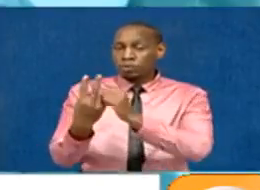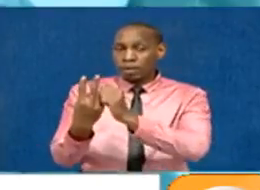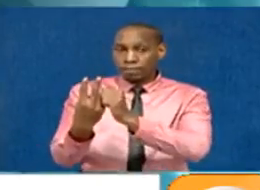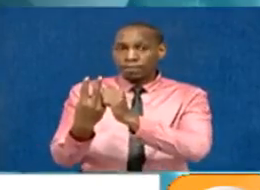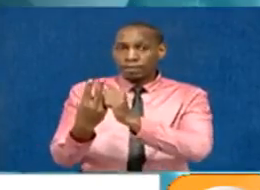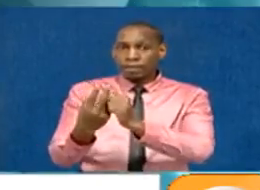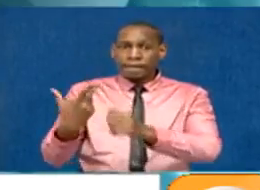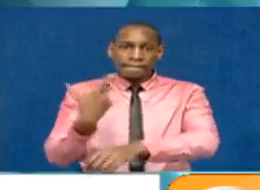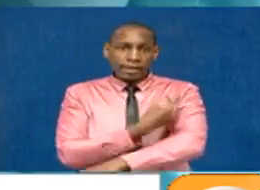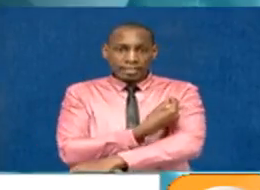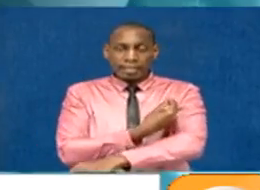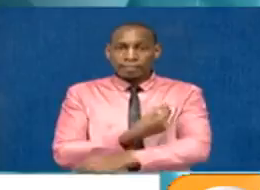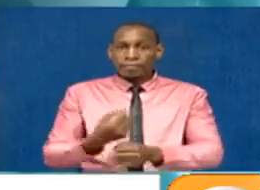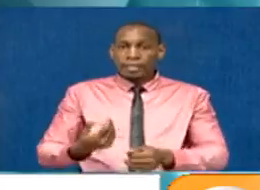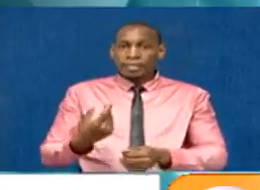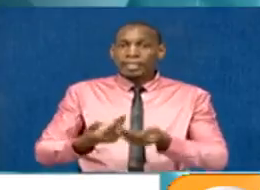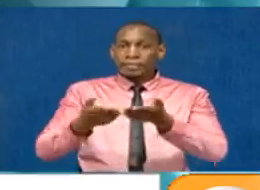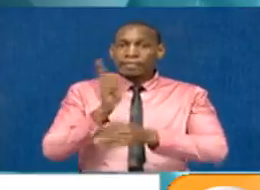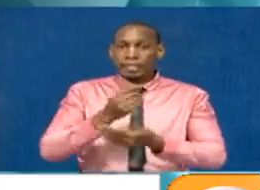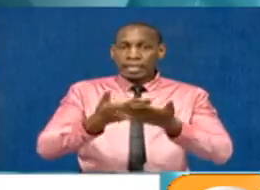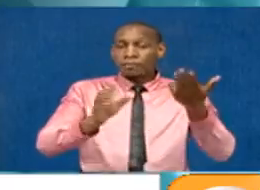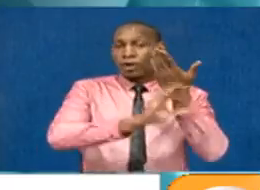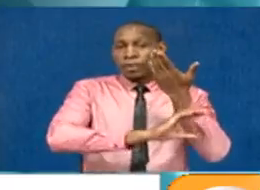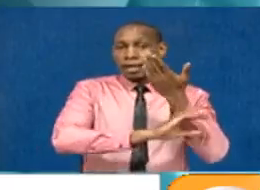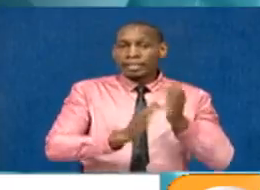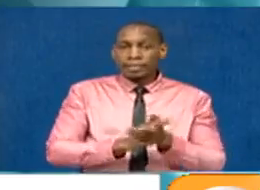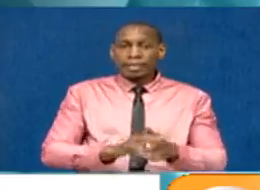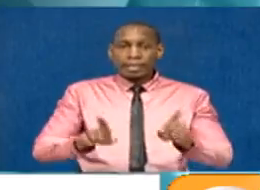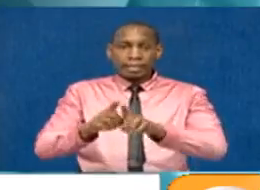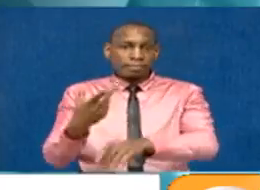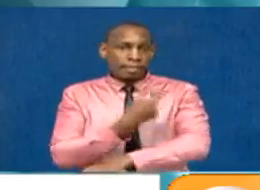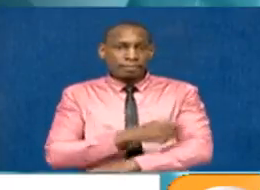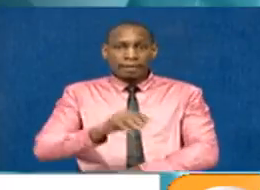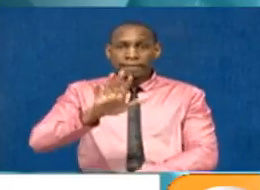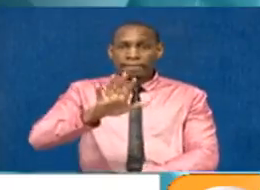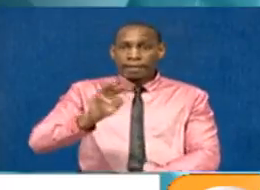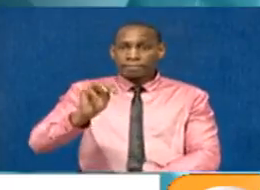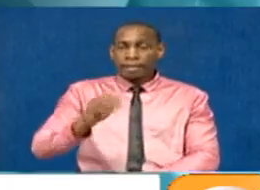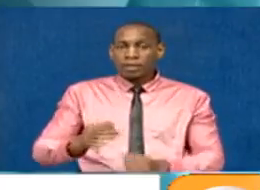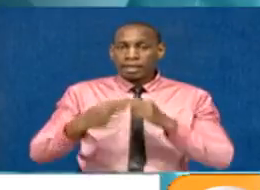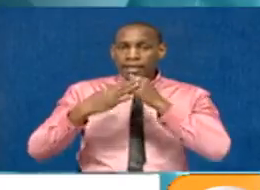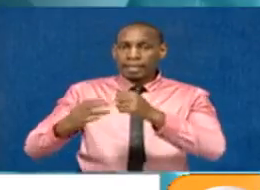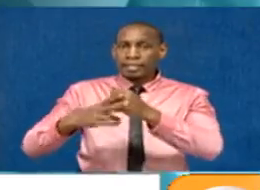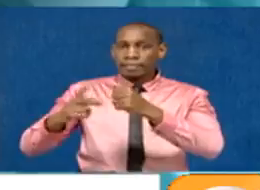10,134,012 vaccines had so far been administered across the country. Of these,